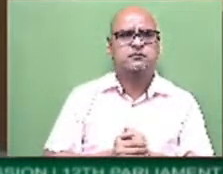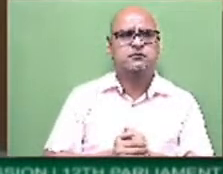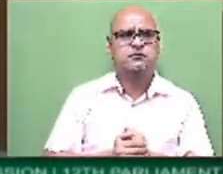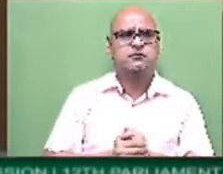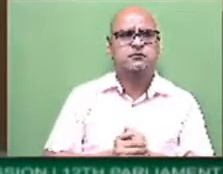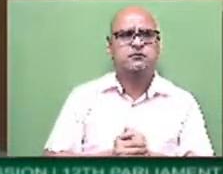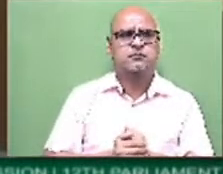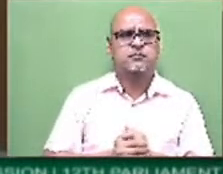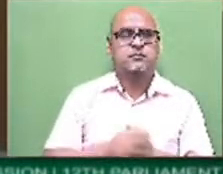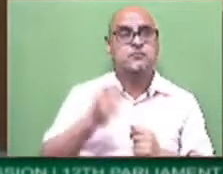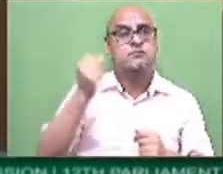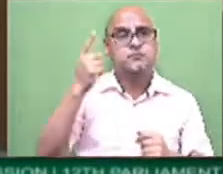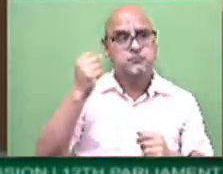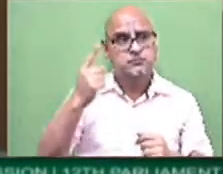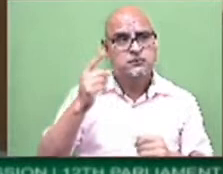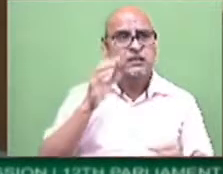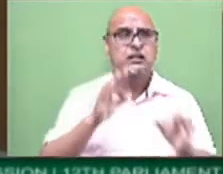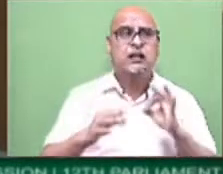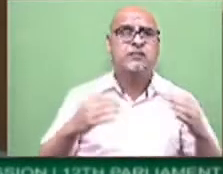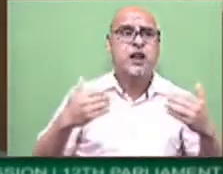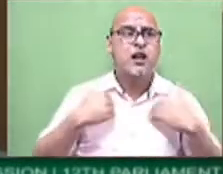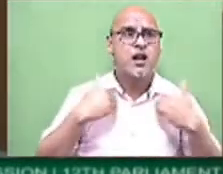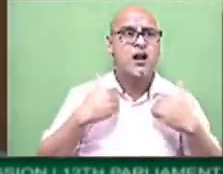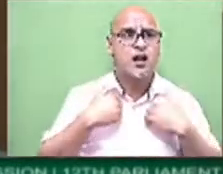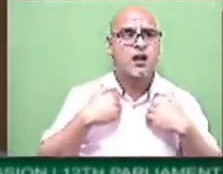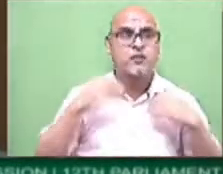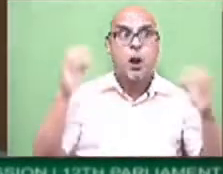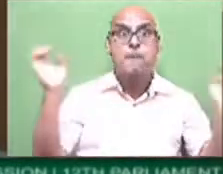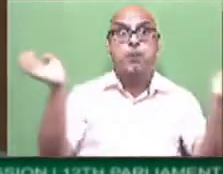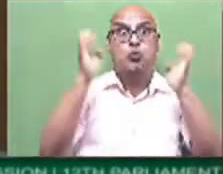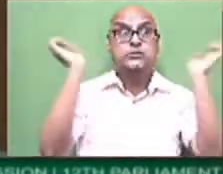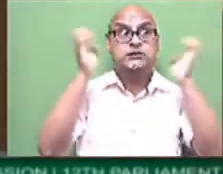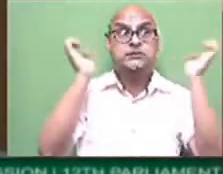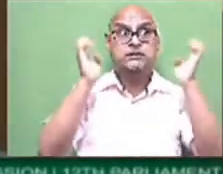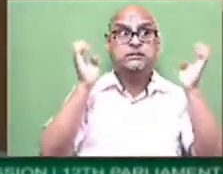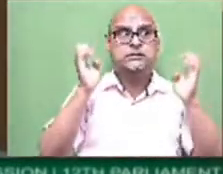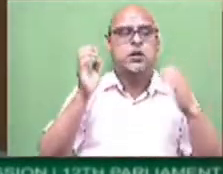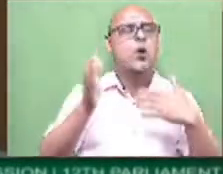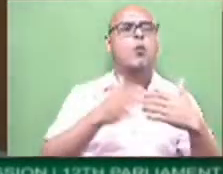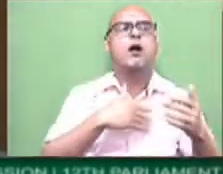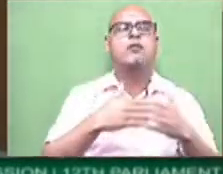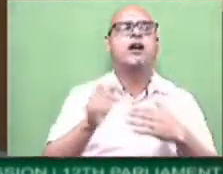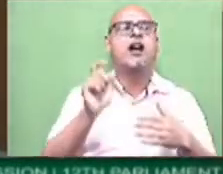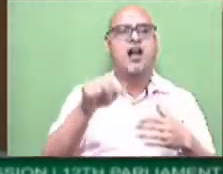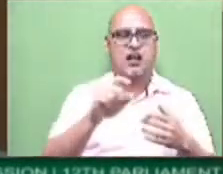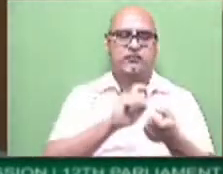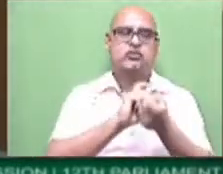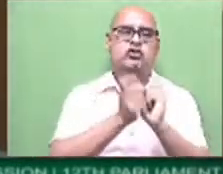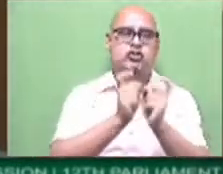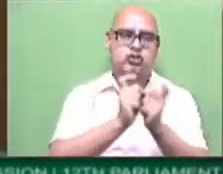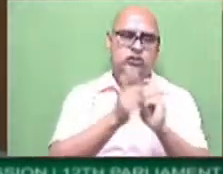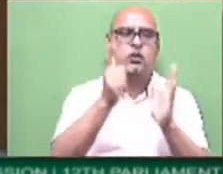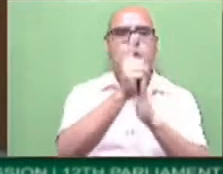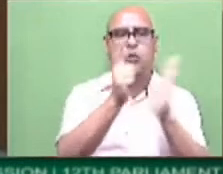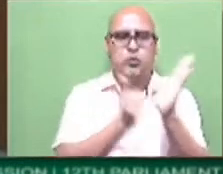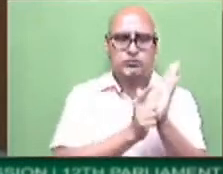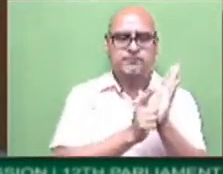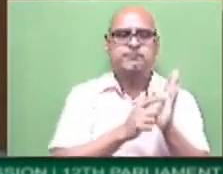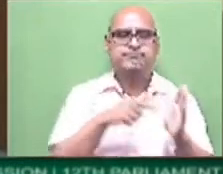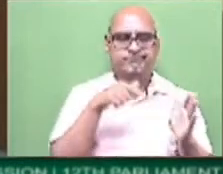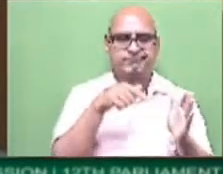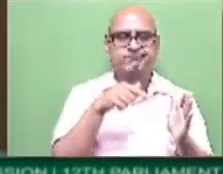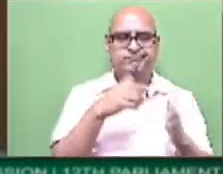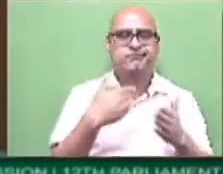principle. The issue of home quarantine came up because now the government, by recent change of